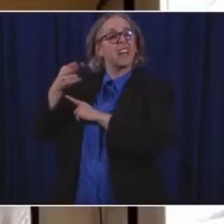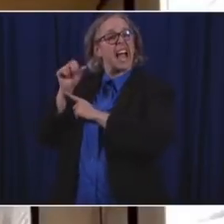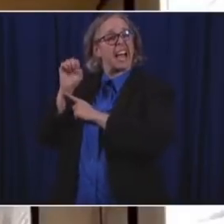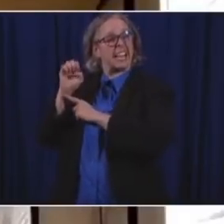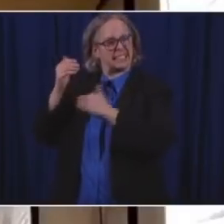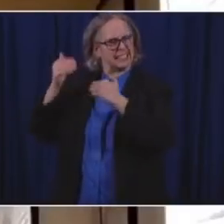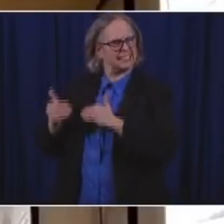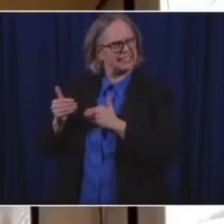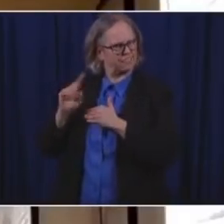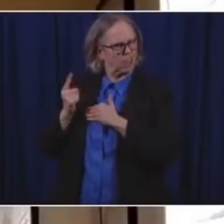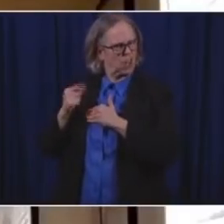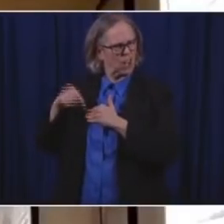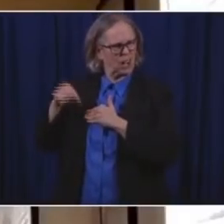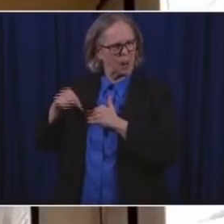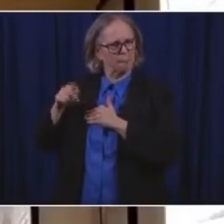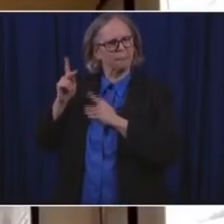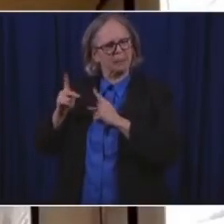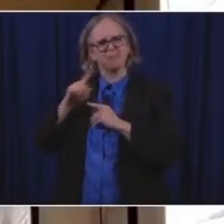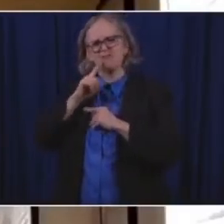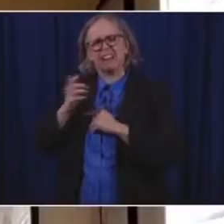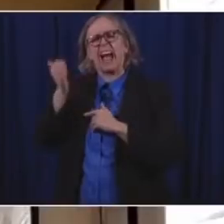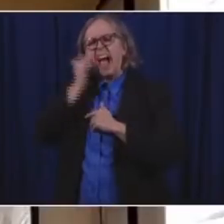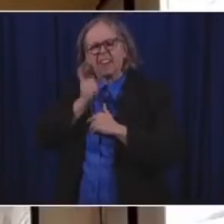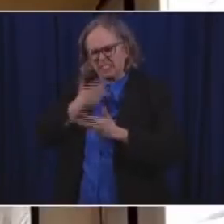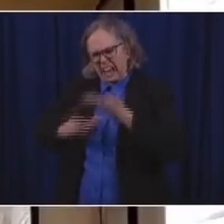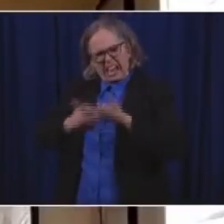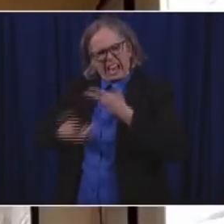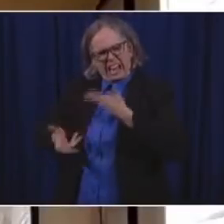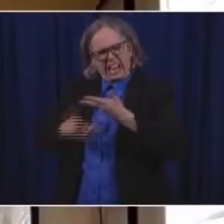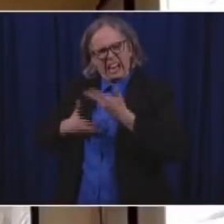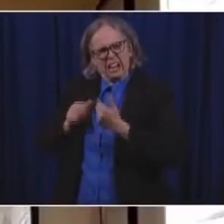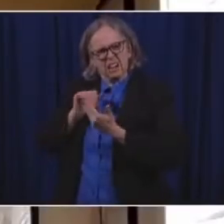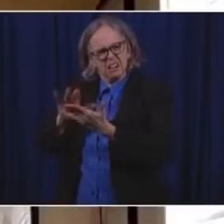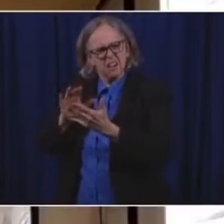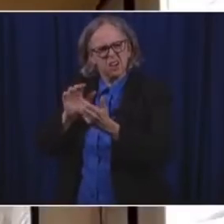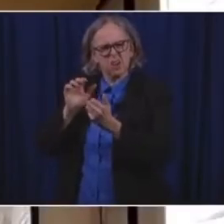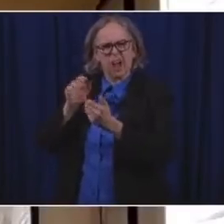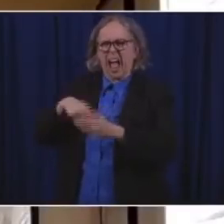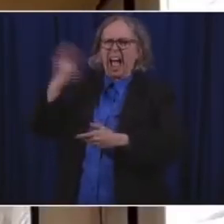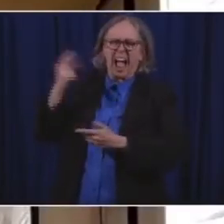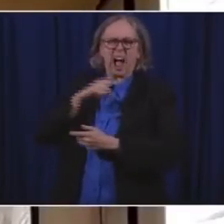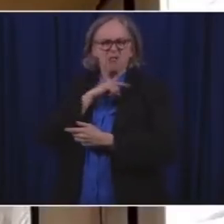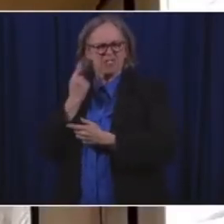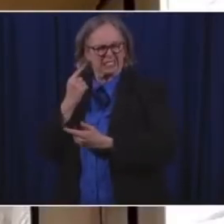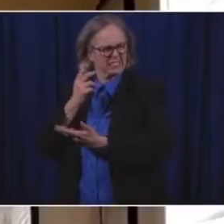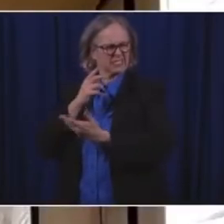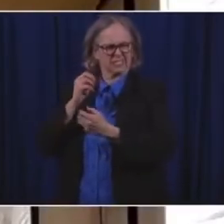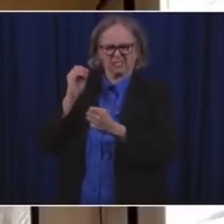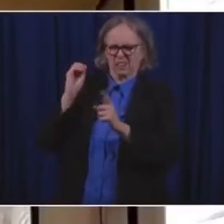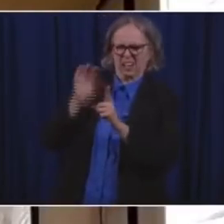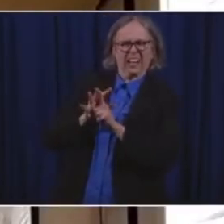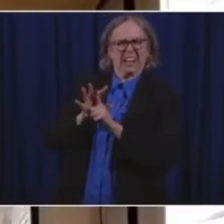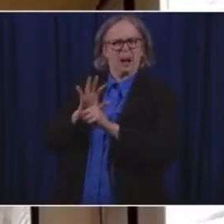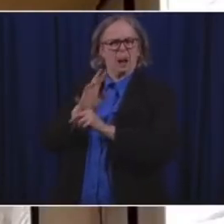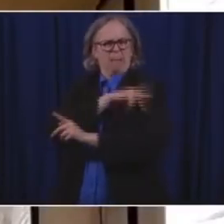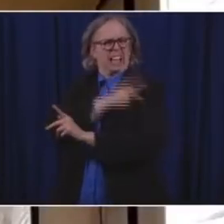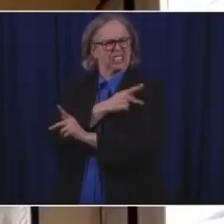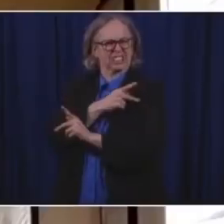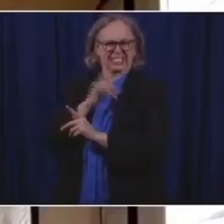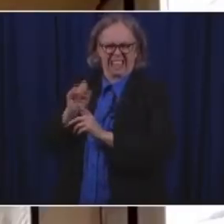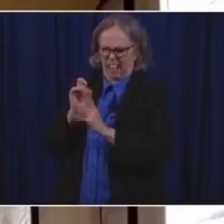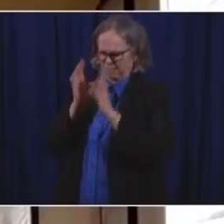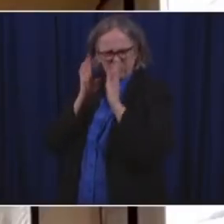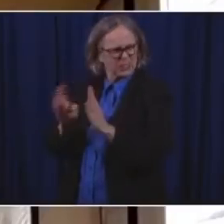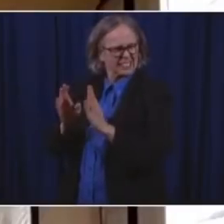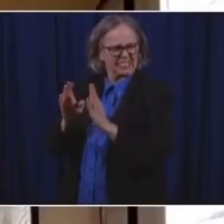people who every day are facing the highest exposure and the highest risk to the virus. And